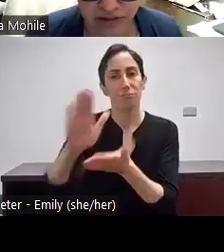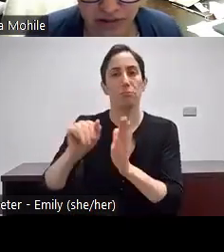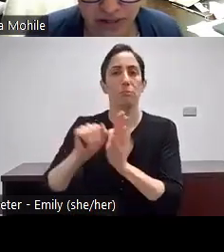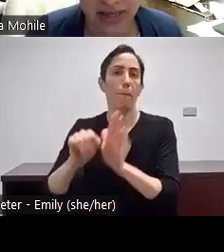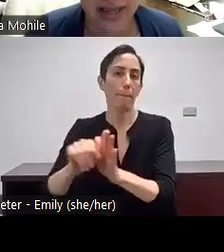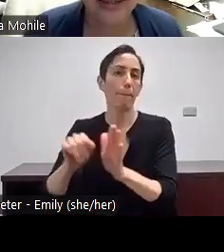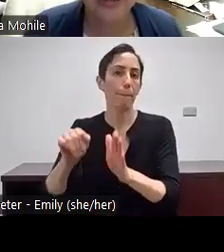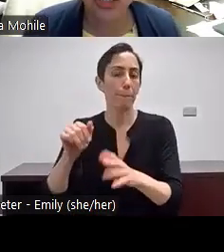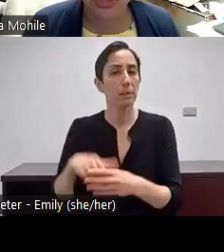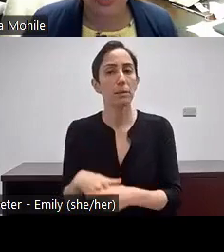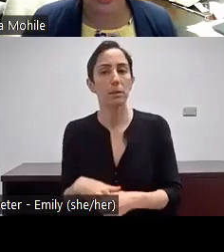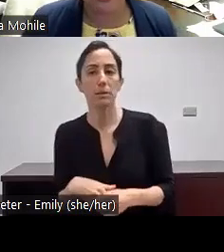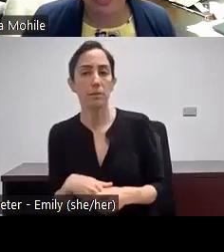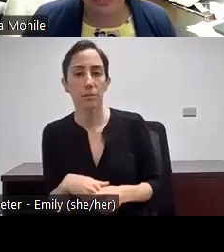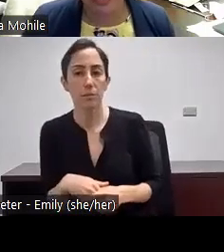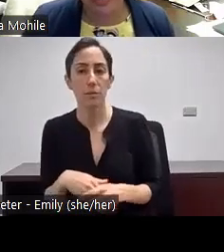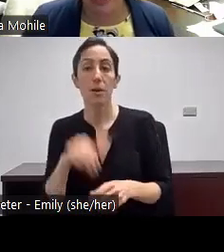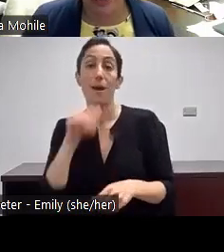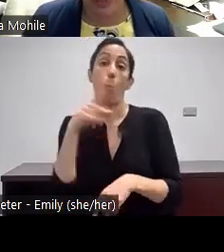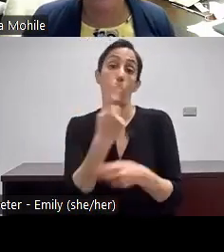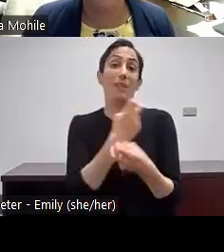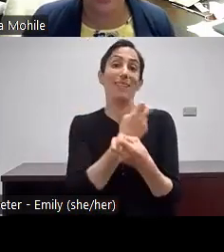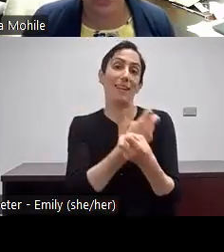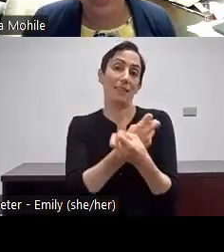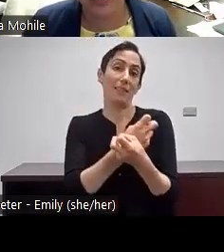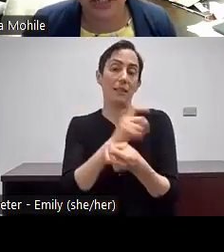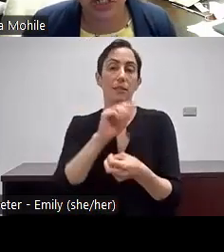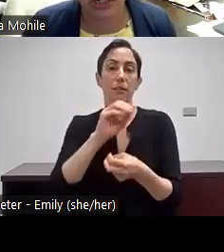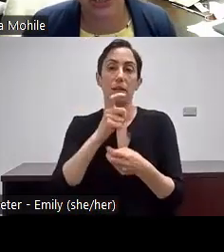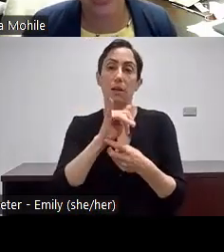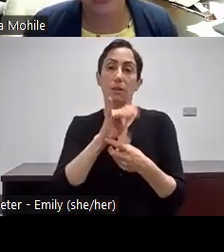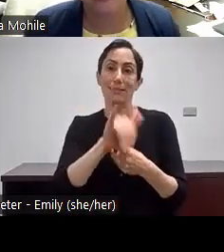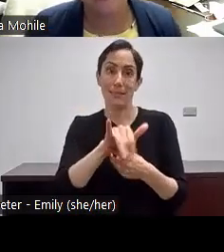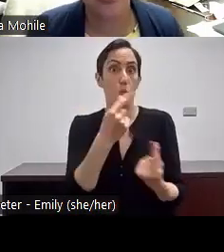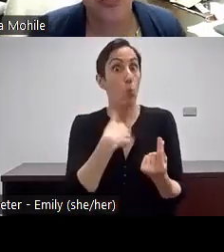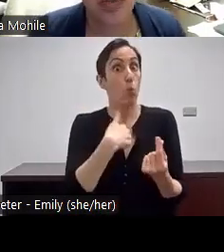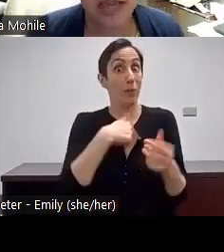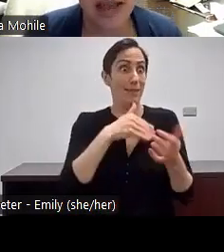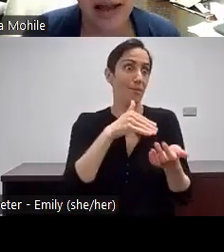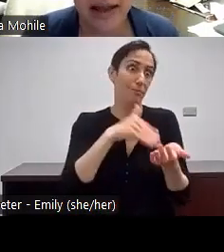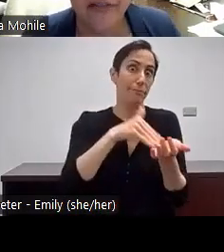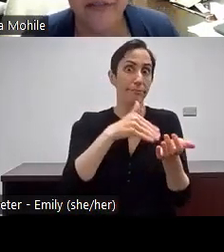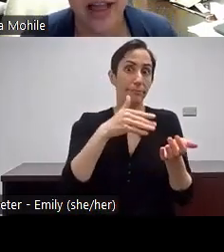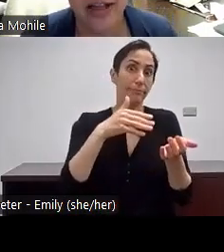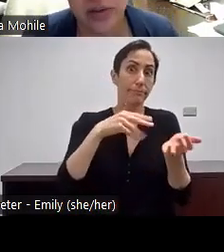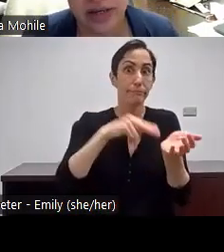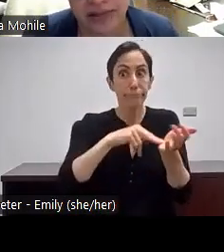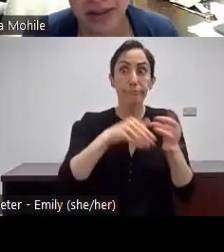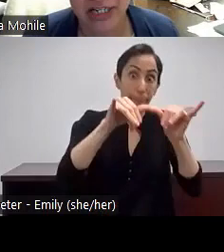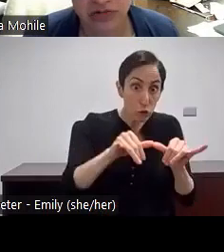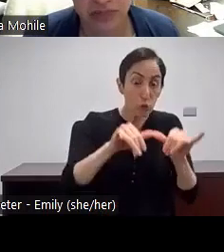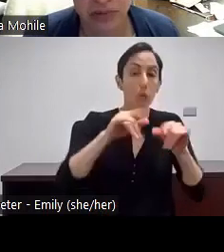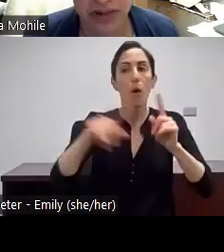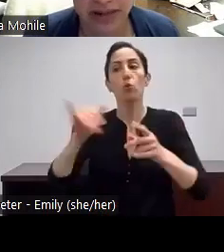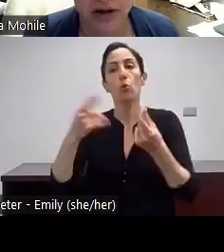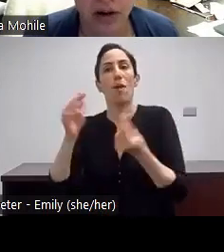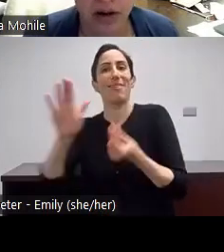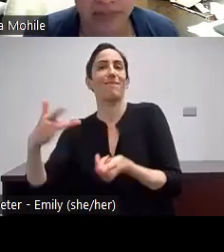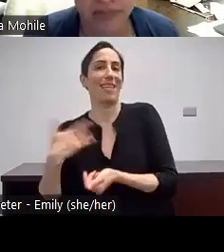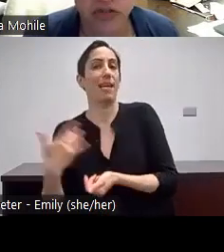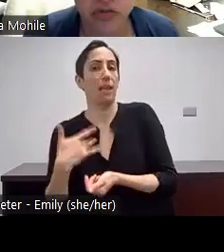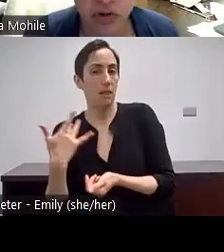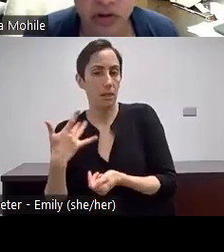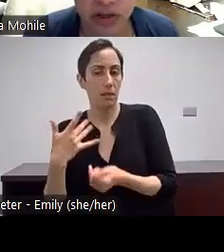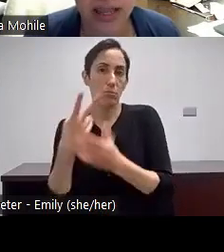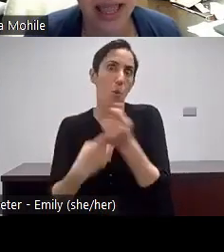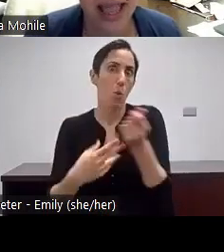patients feel, in addition to toxicities that the clinicians measure. So we have evaluated a patient-reported